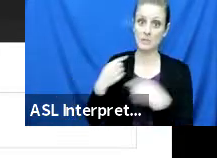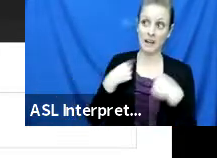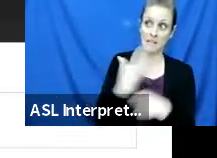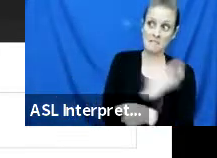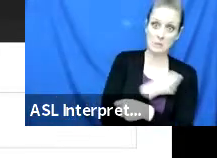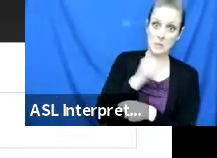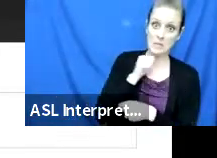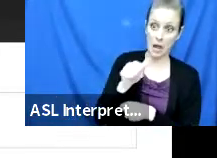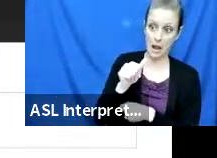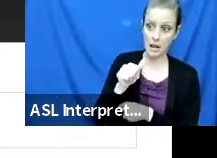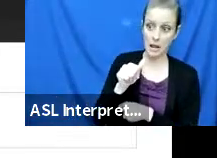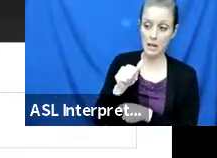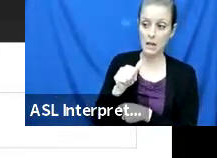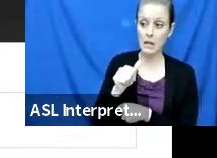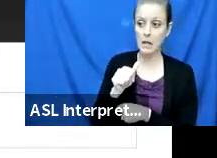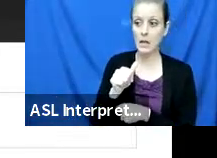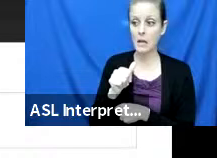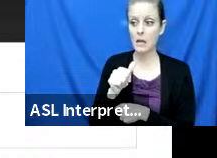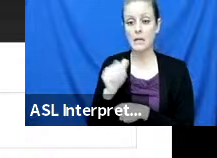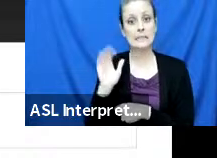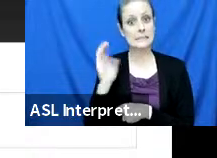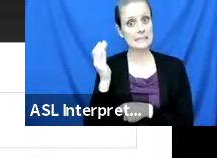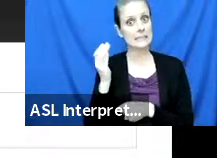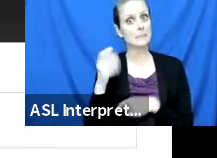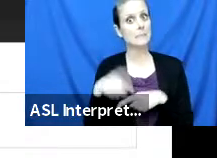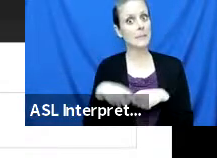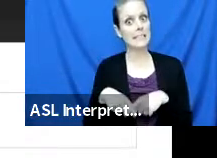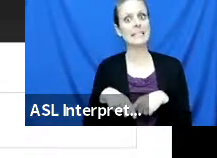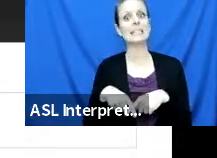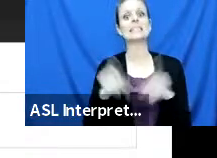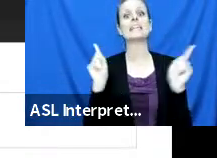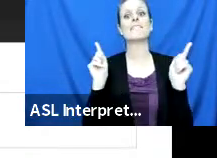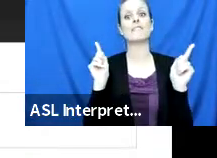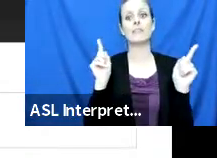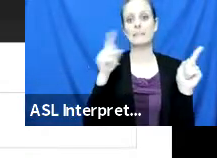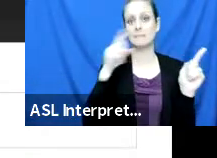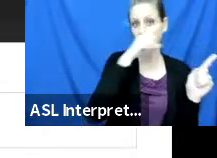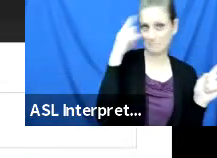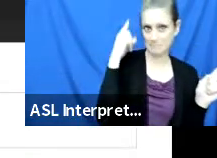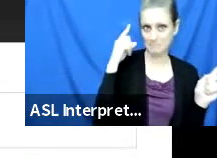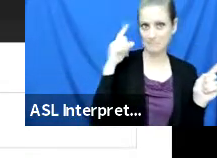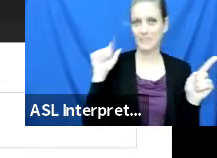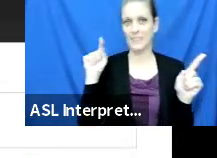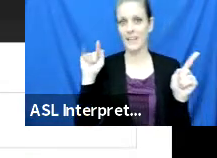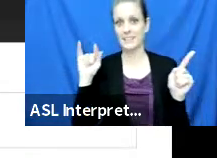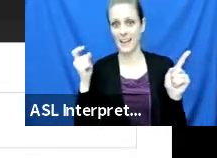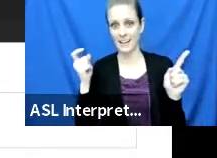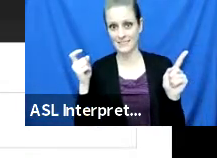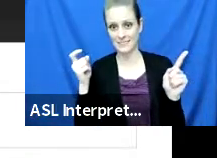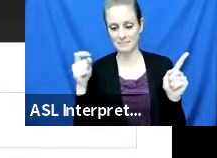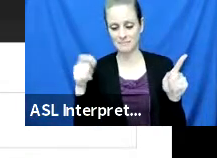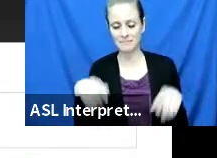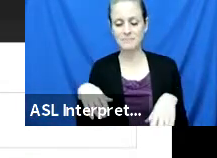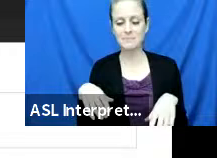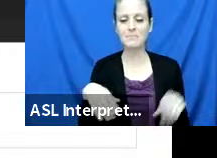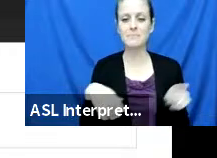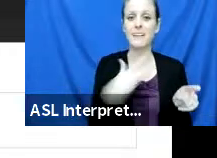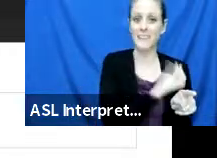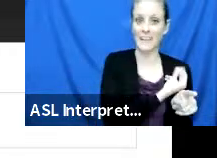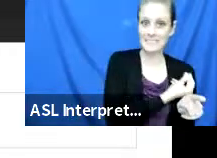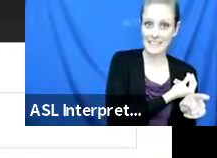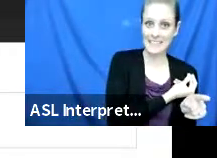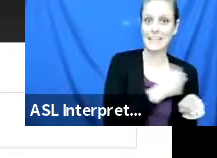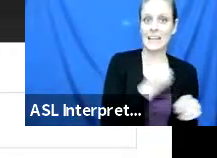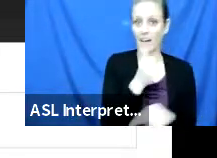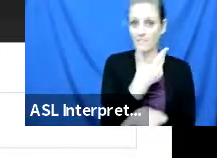there seems to be a big difference between vaccinated and unvaccinated among